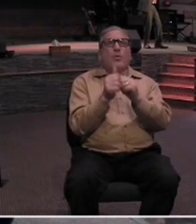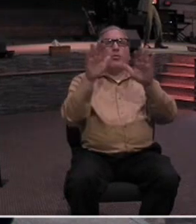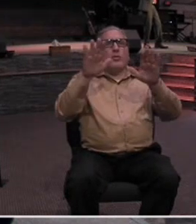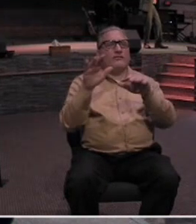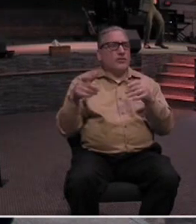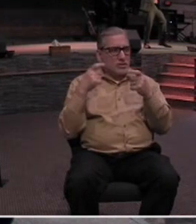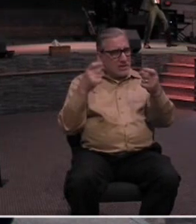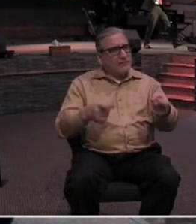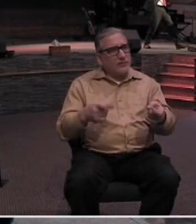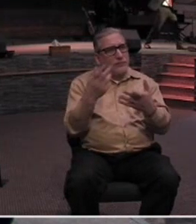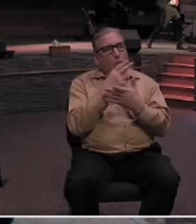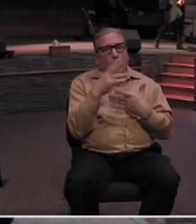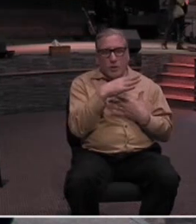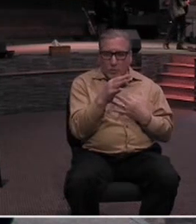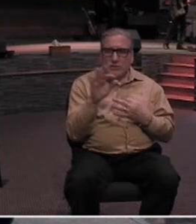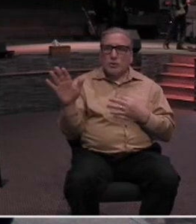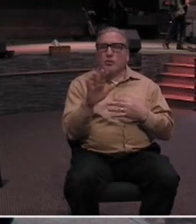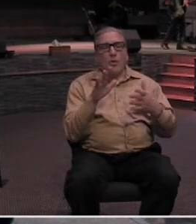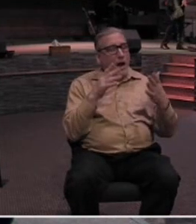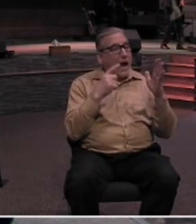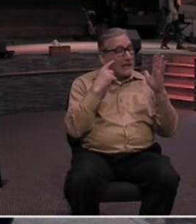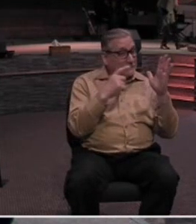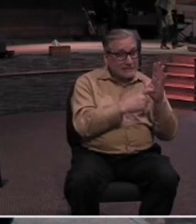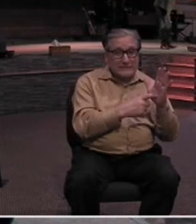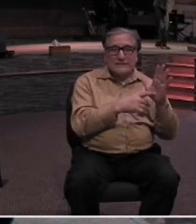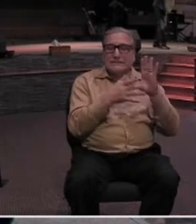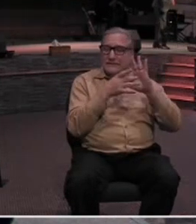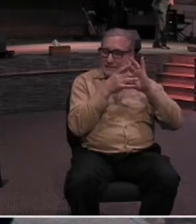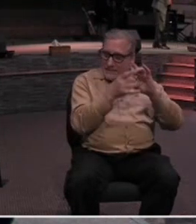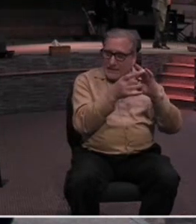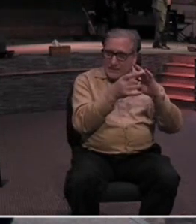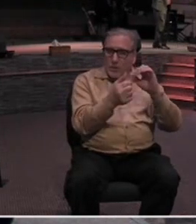your identity is connected with the promise.